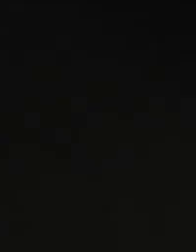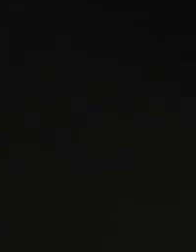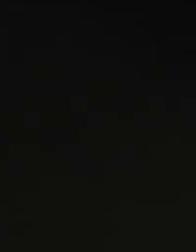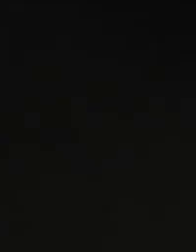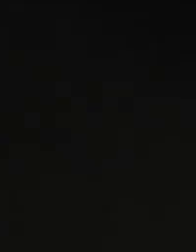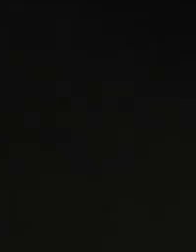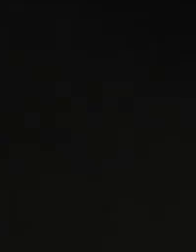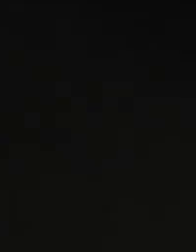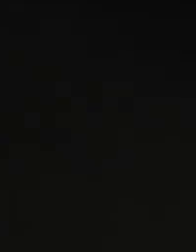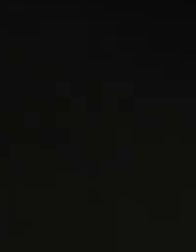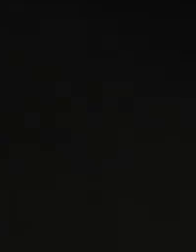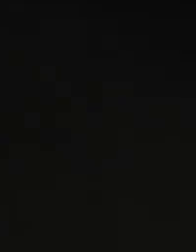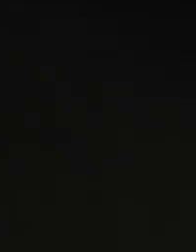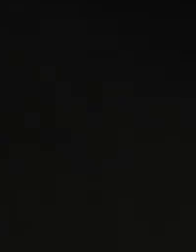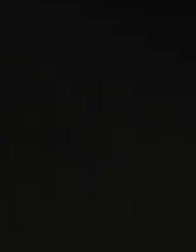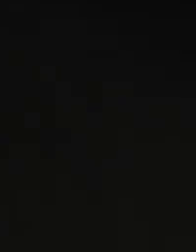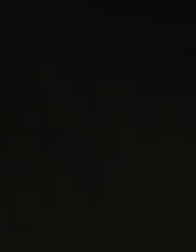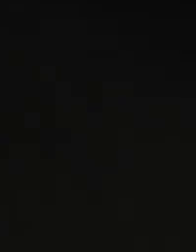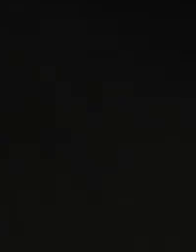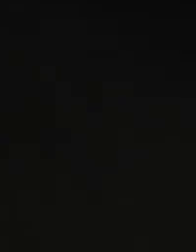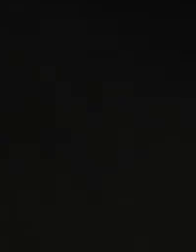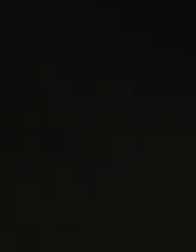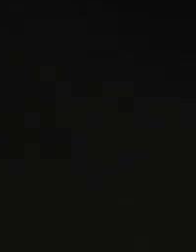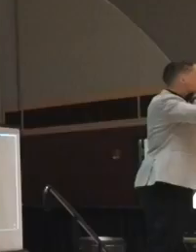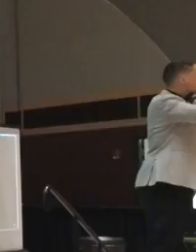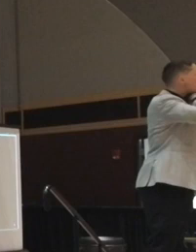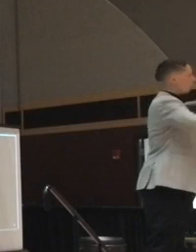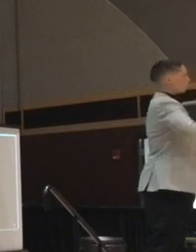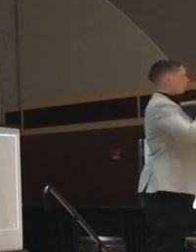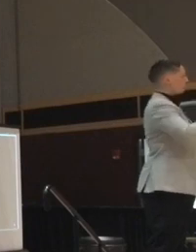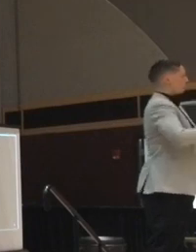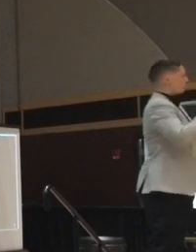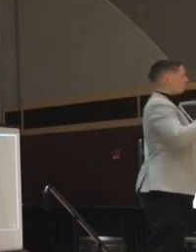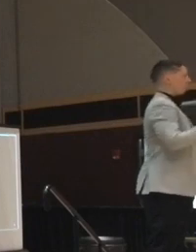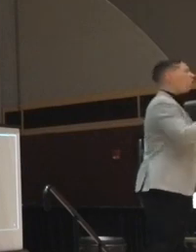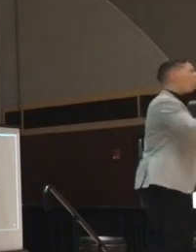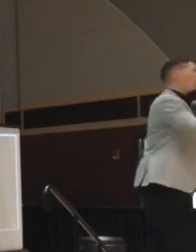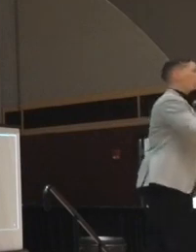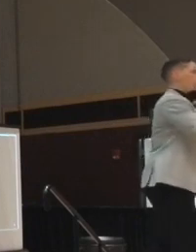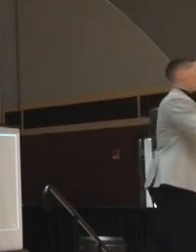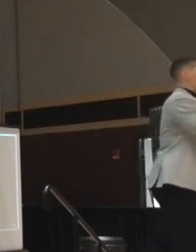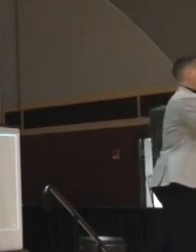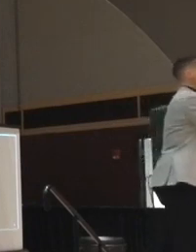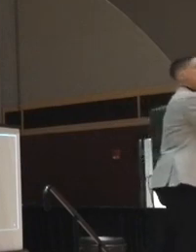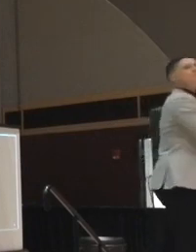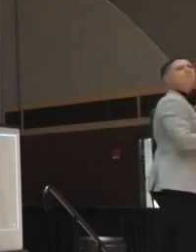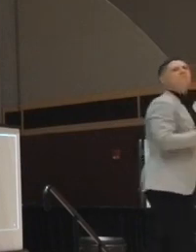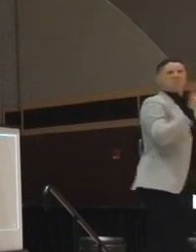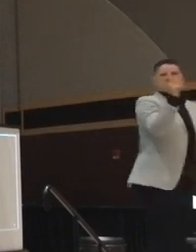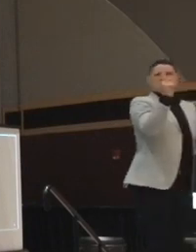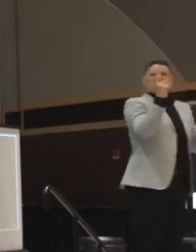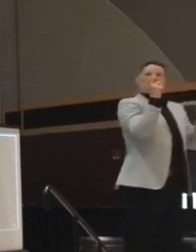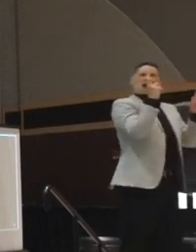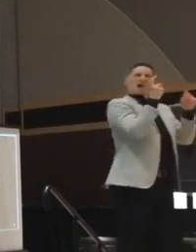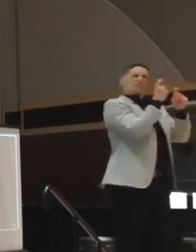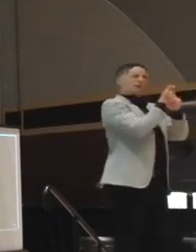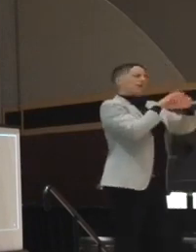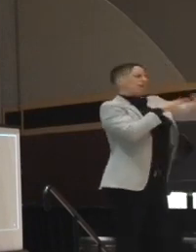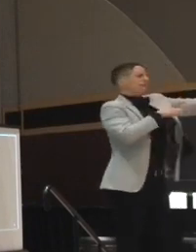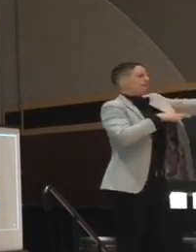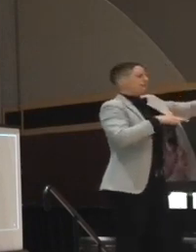State-of-the-art pork processing plant. I won't show you any slaughter, don't worry. Look at all those complicated